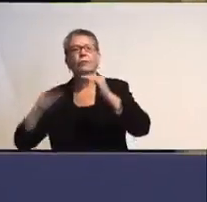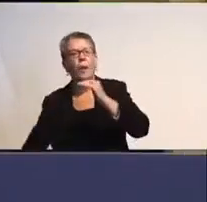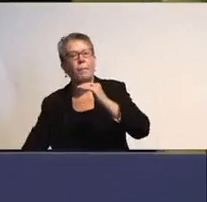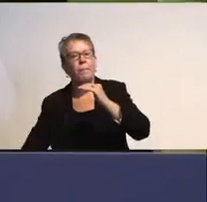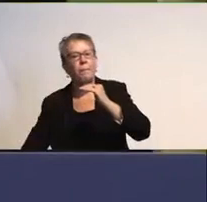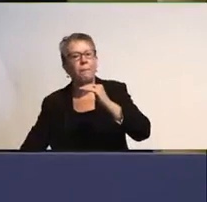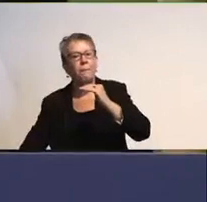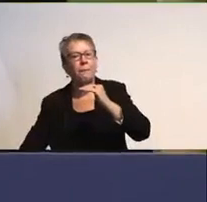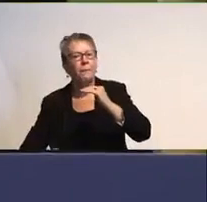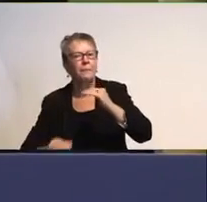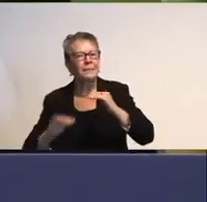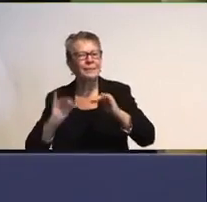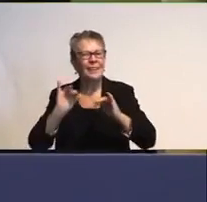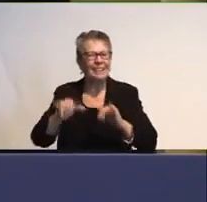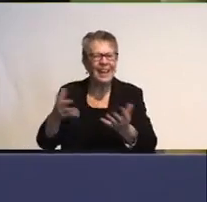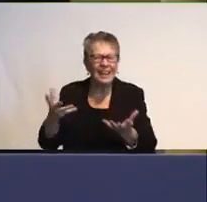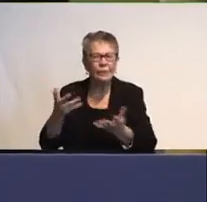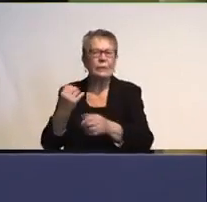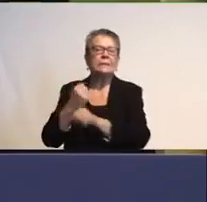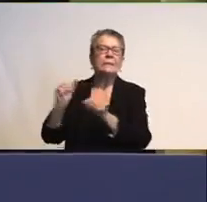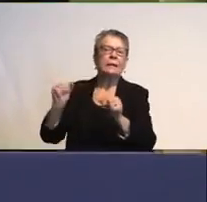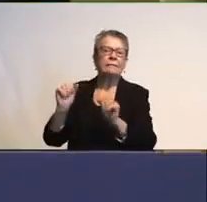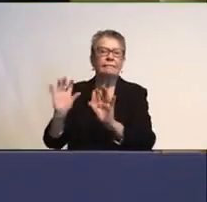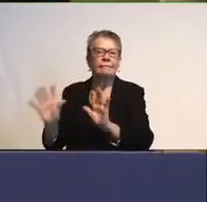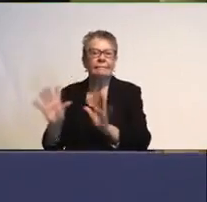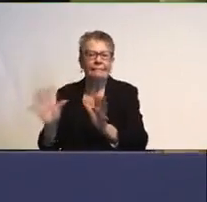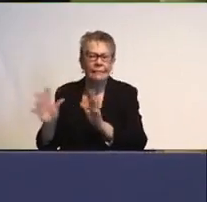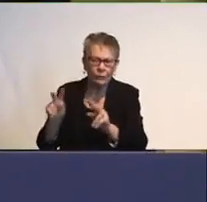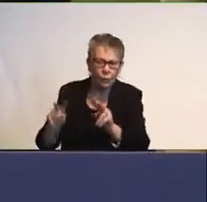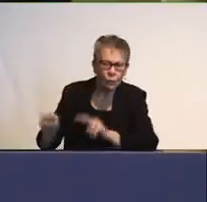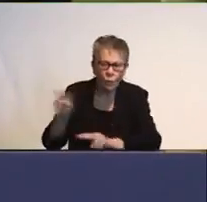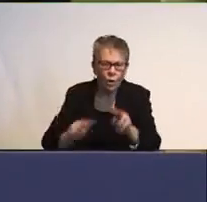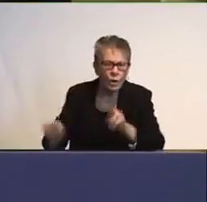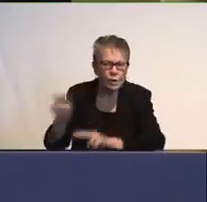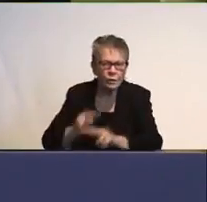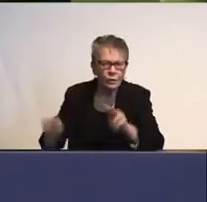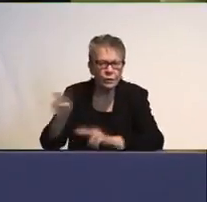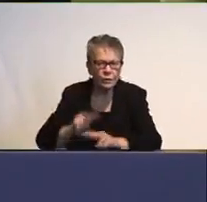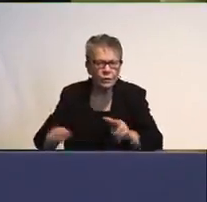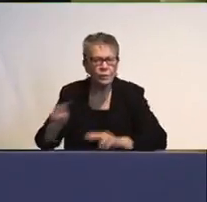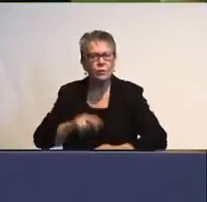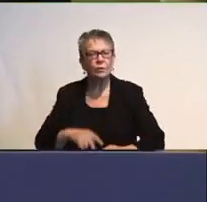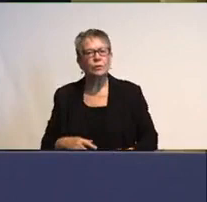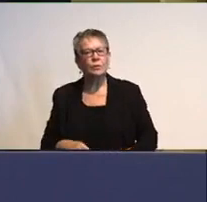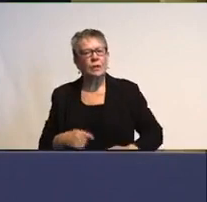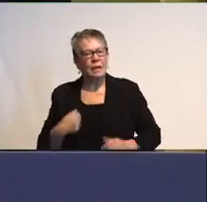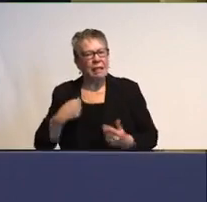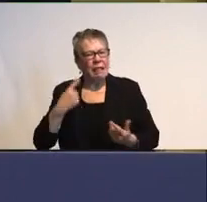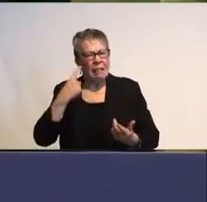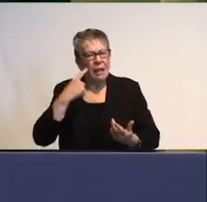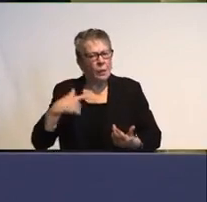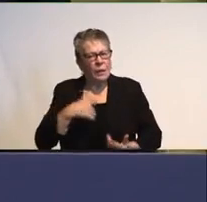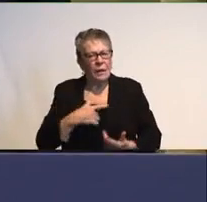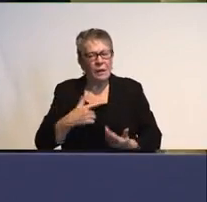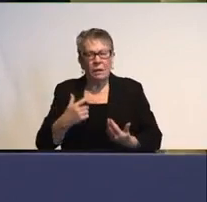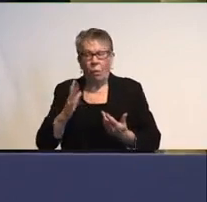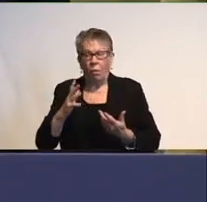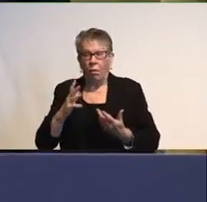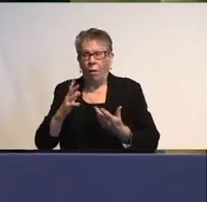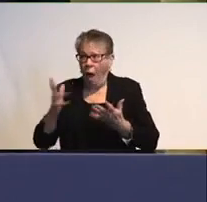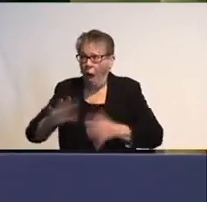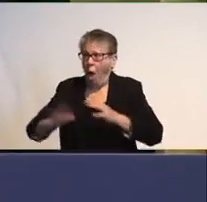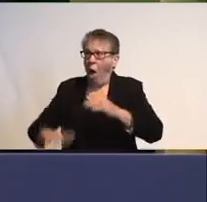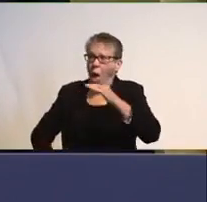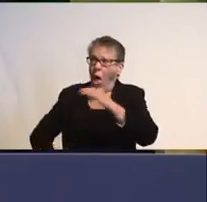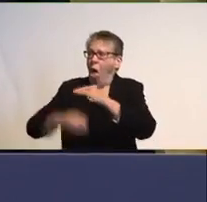I think another good question, are you overreacting? And a phrase that I've used is we're trying like heck